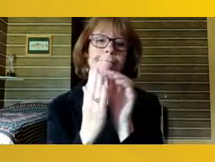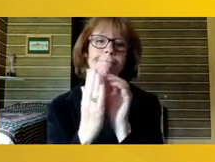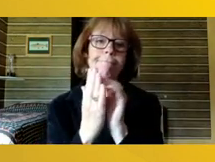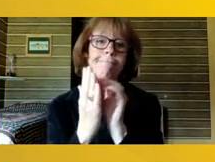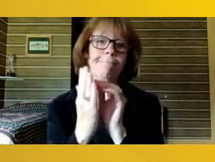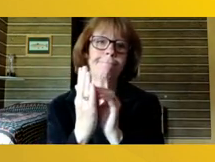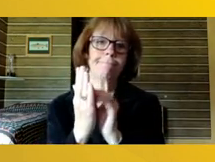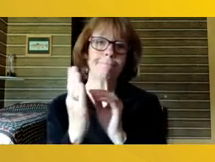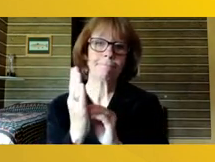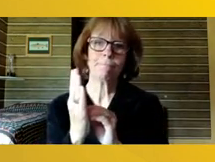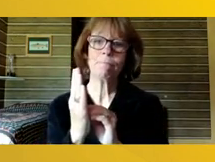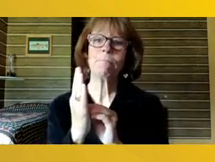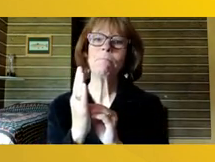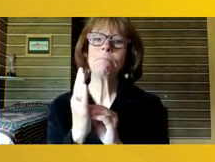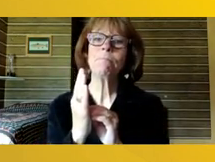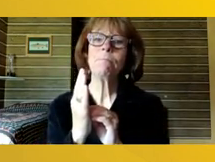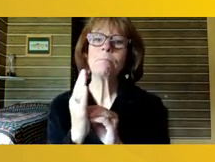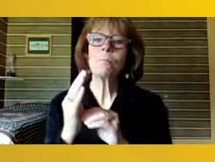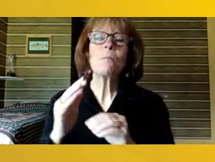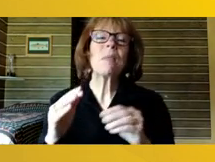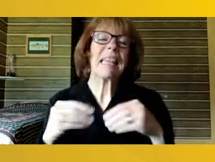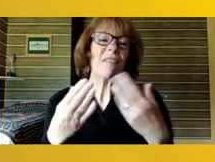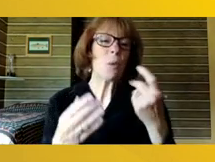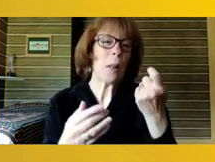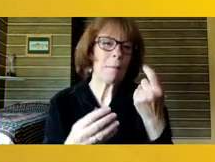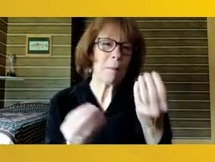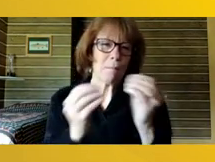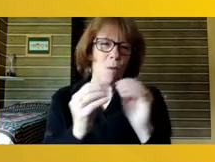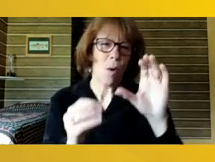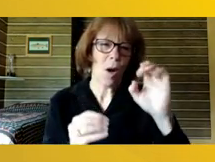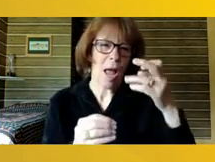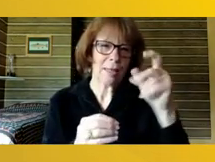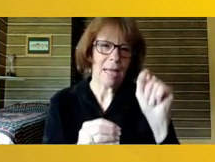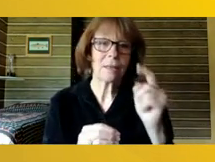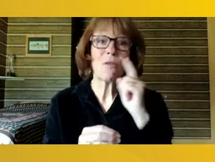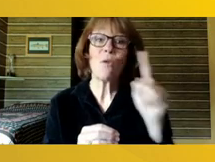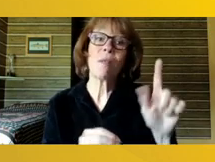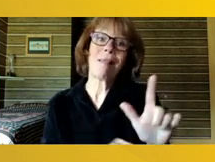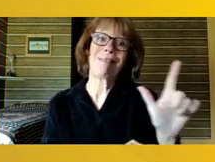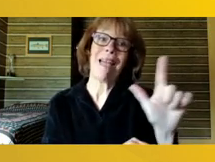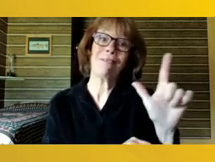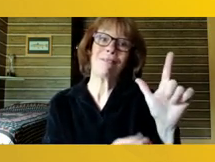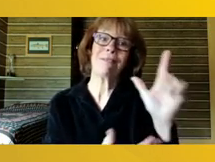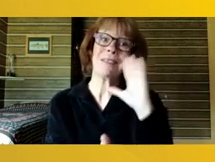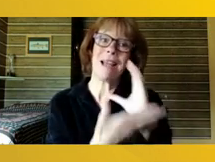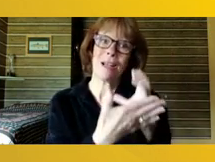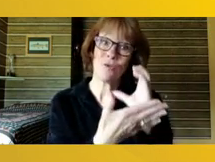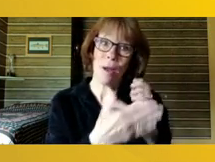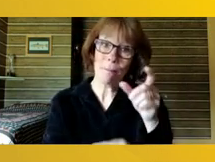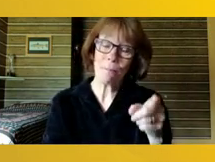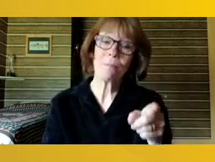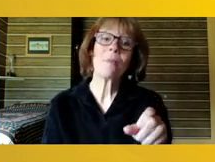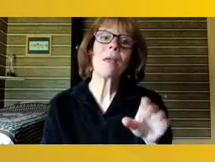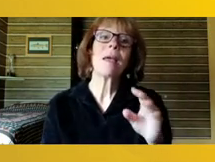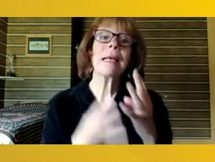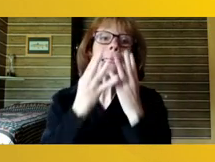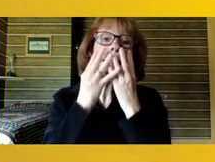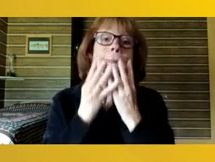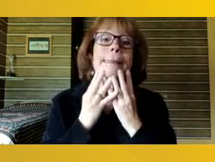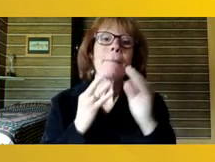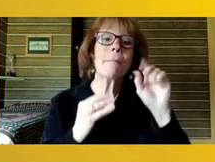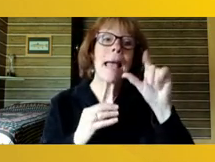And just to provide a little bit more context for the diagram on the left-hand side, most baleen whales, they undergo